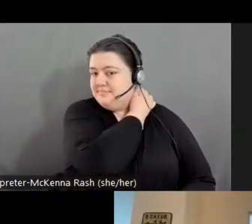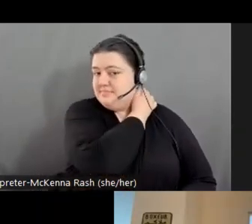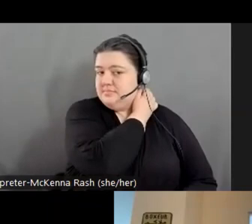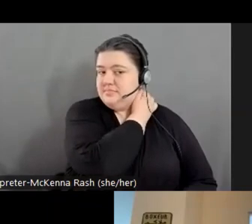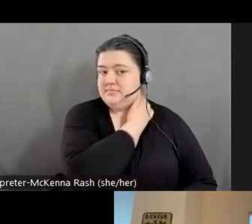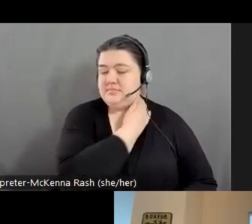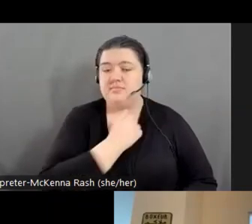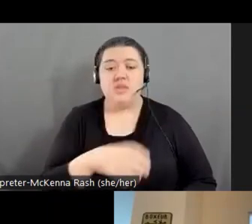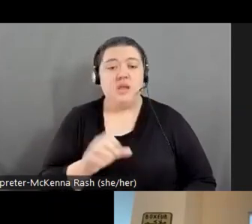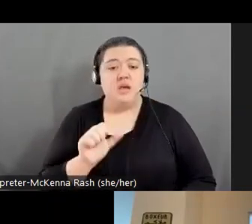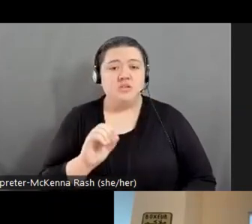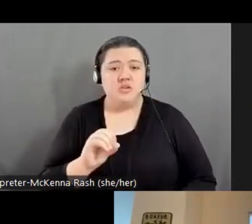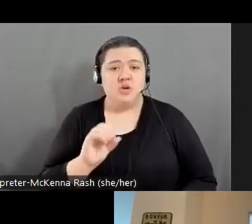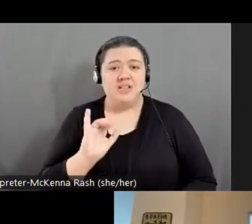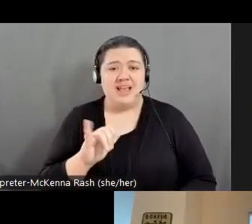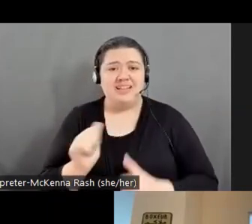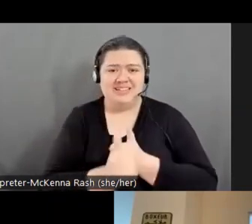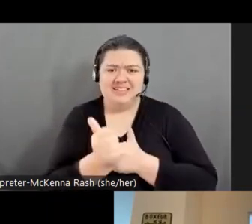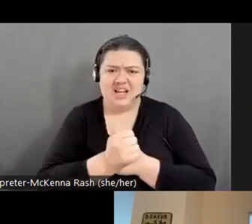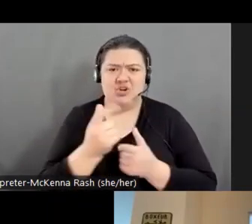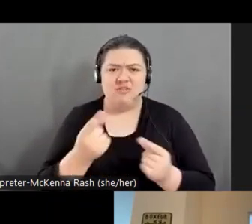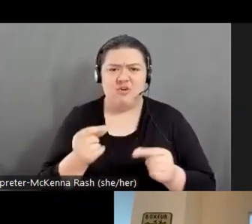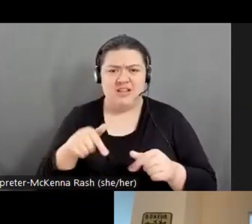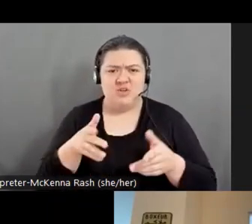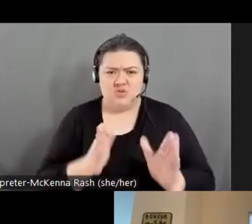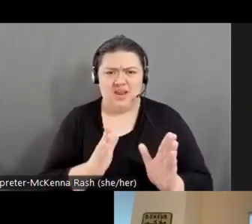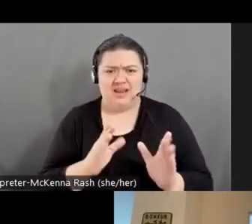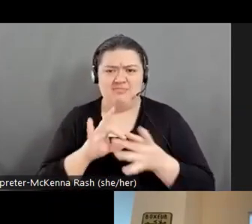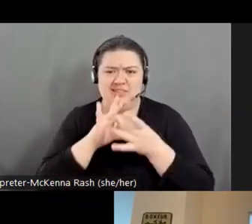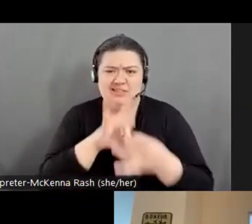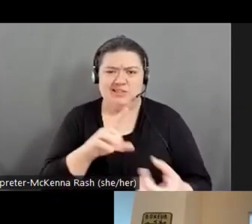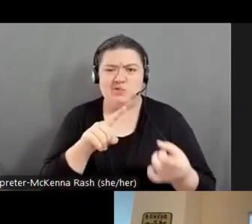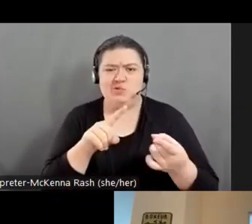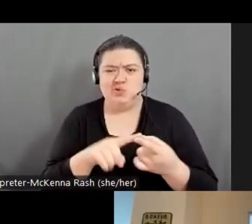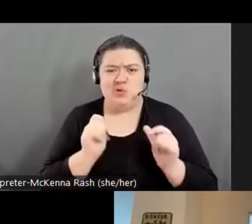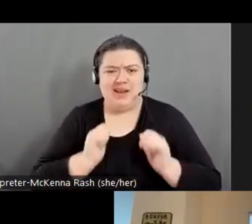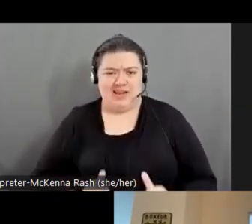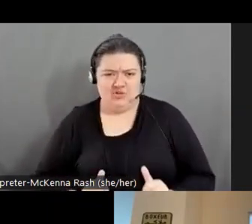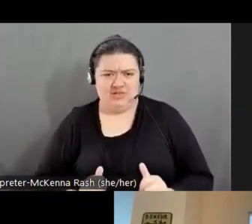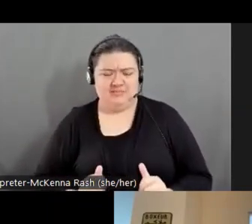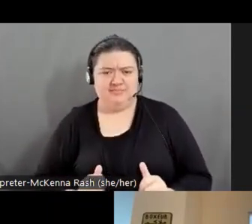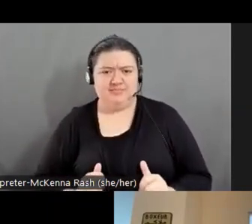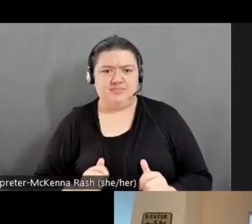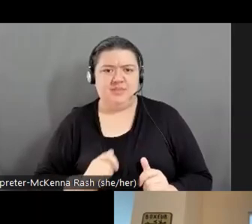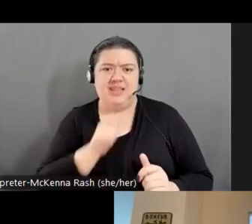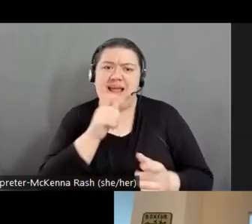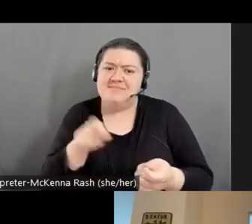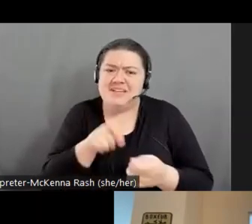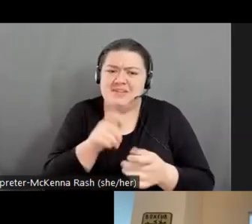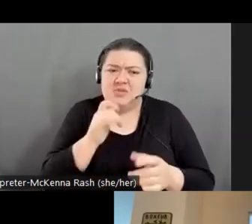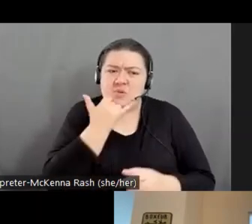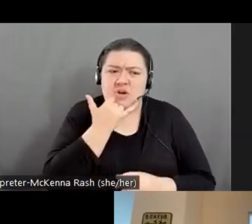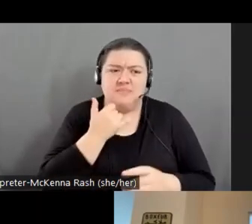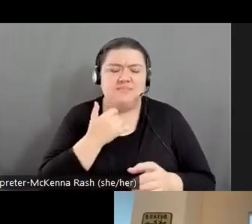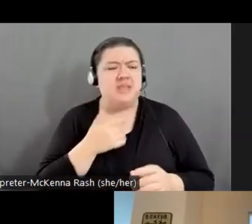that's the danger of doing it this way, is that it does link you to an agent. Now, there's nothing particularly wrong with that.